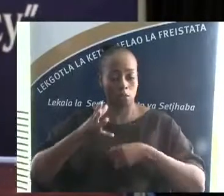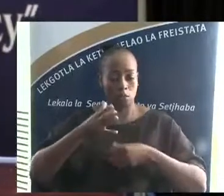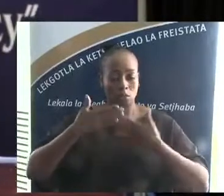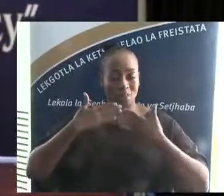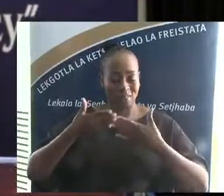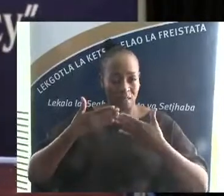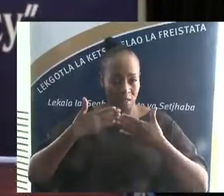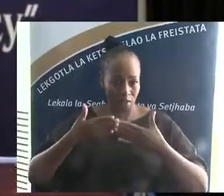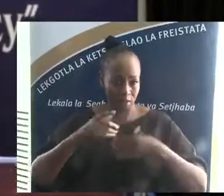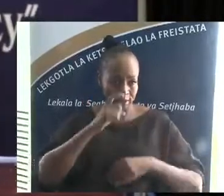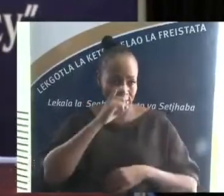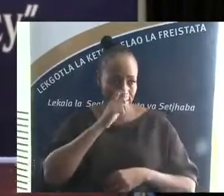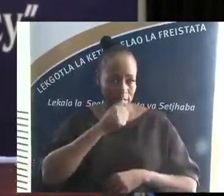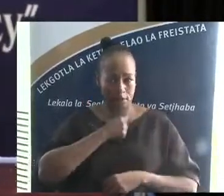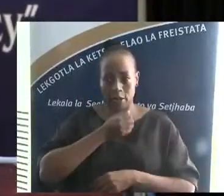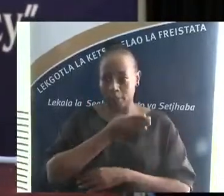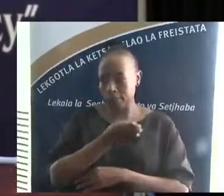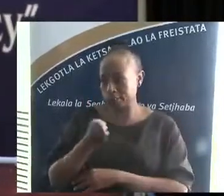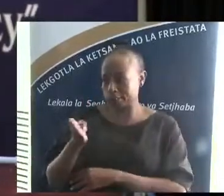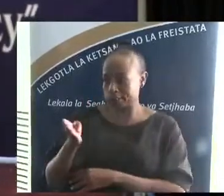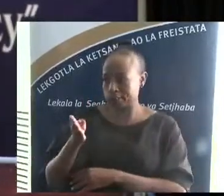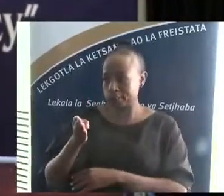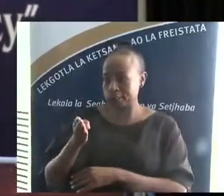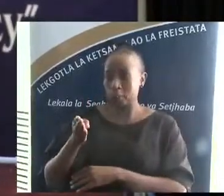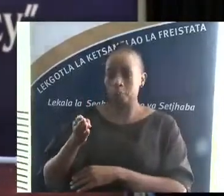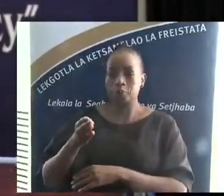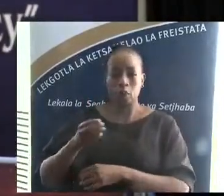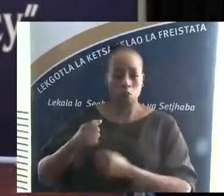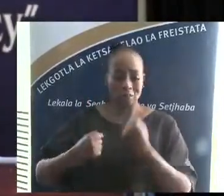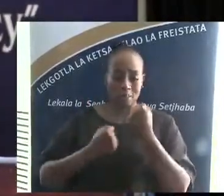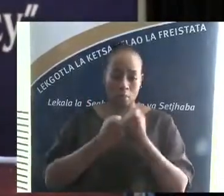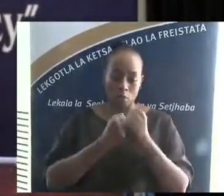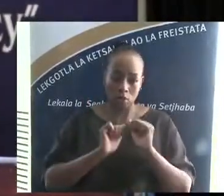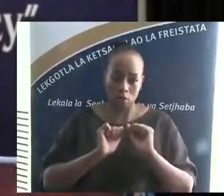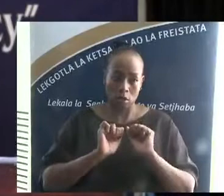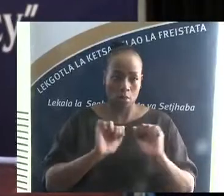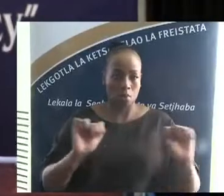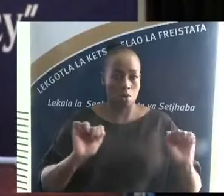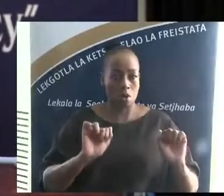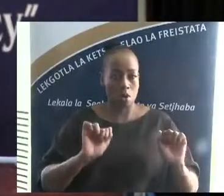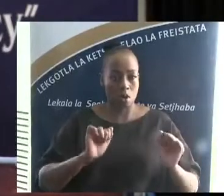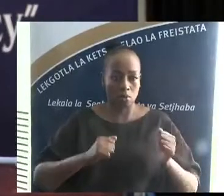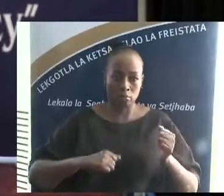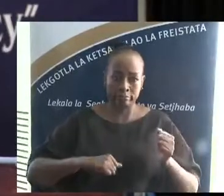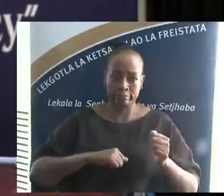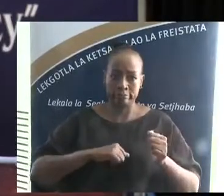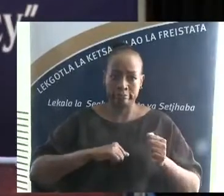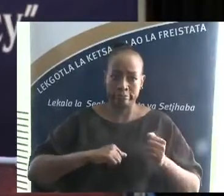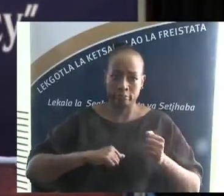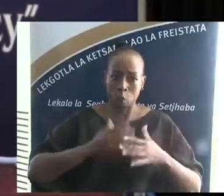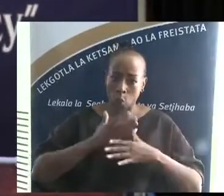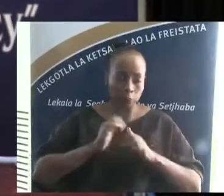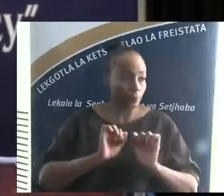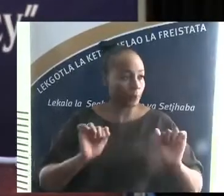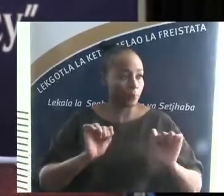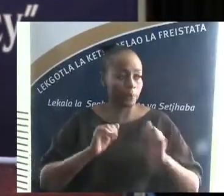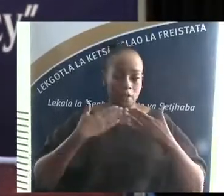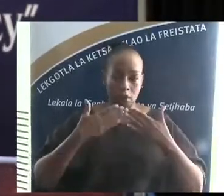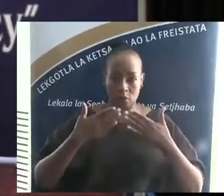sisters in the house today, for their unwavering support and courage. I'm so grateful for your patience and your